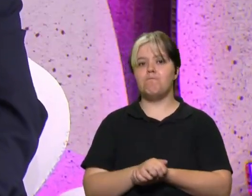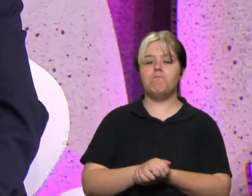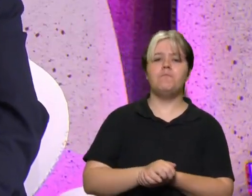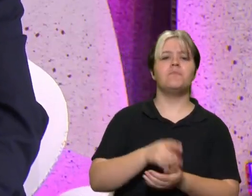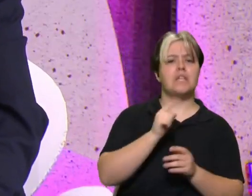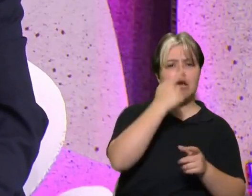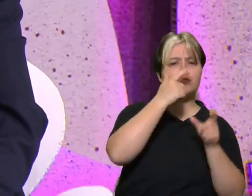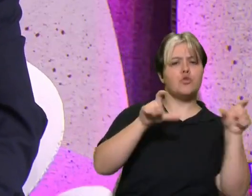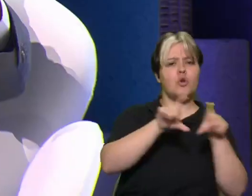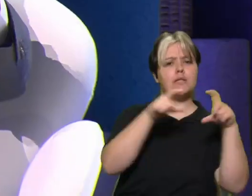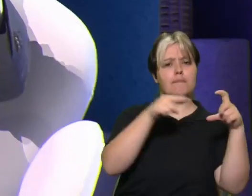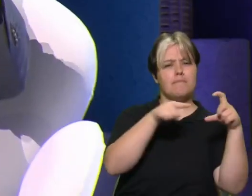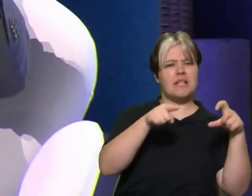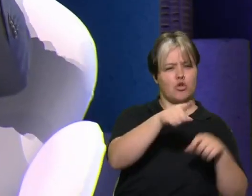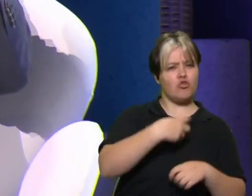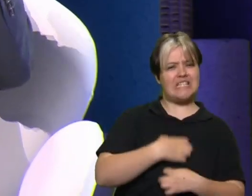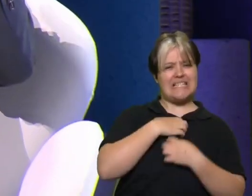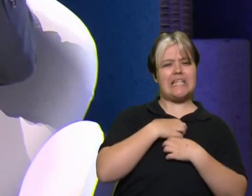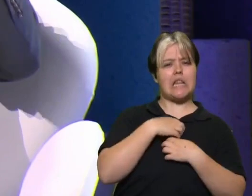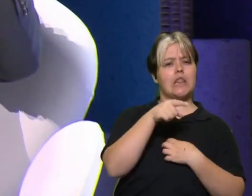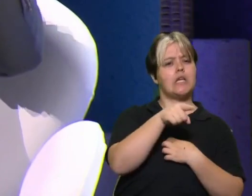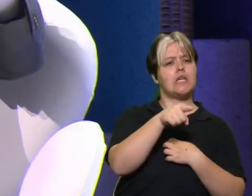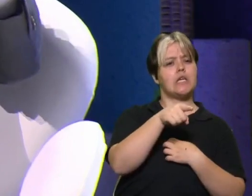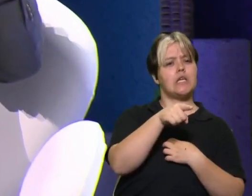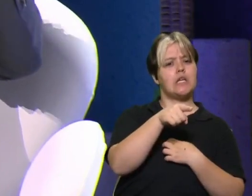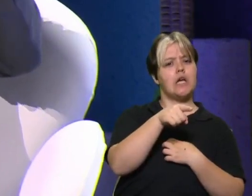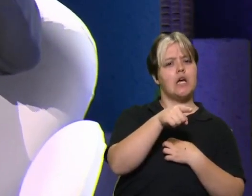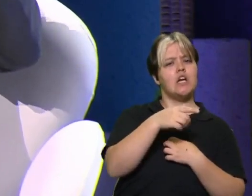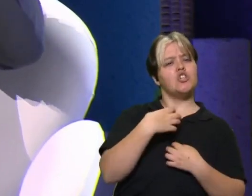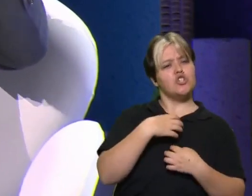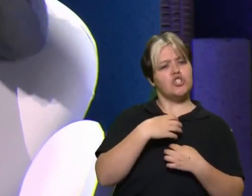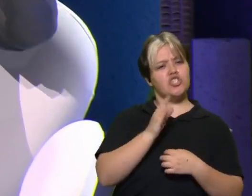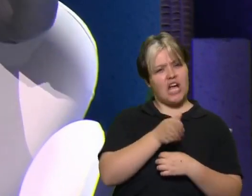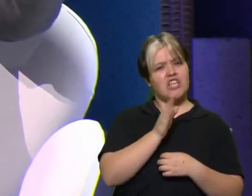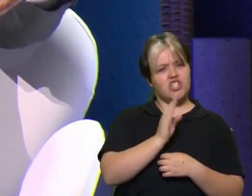supply. And the Portuguese entrepreneurs,